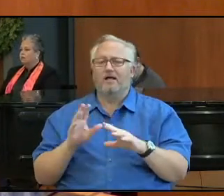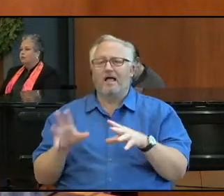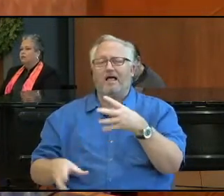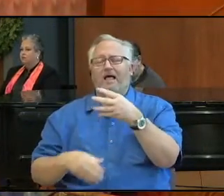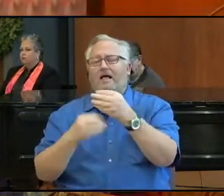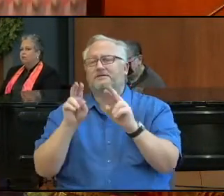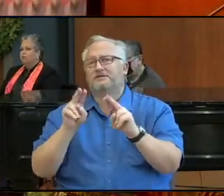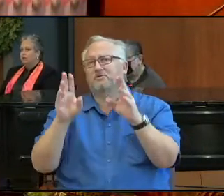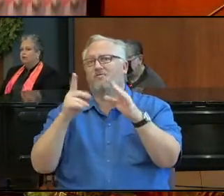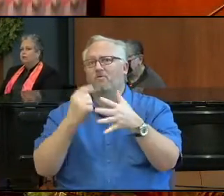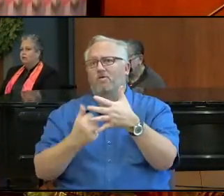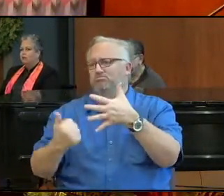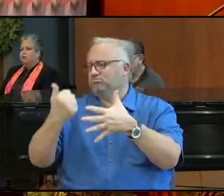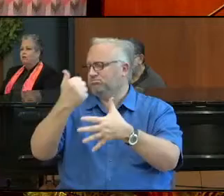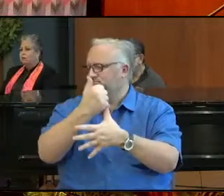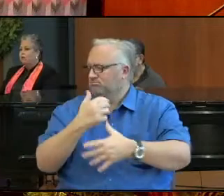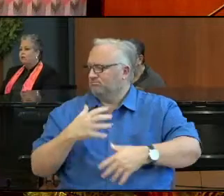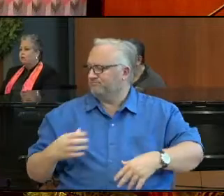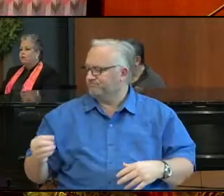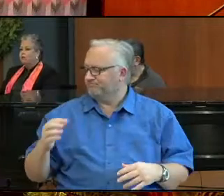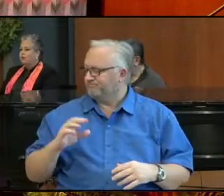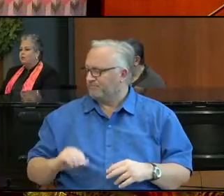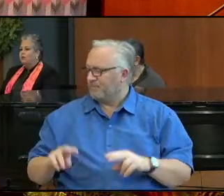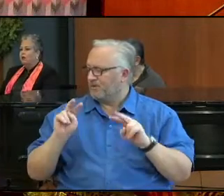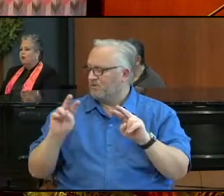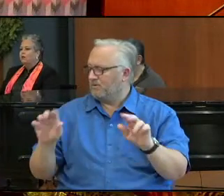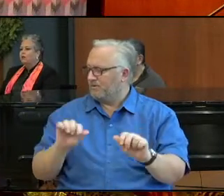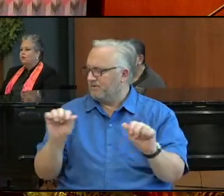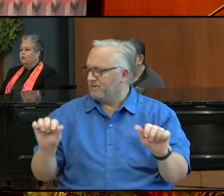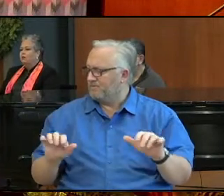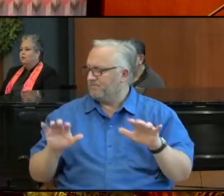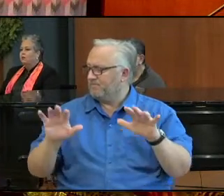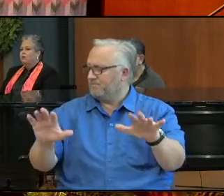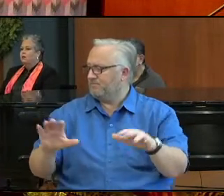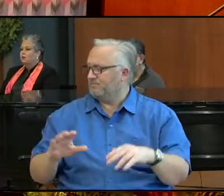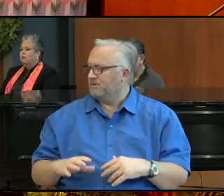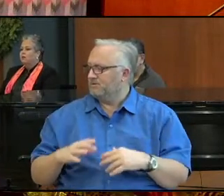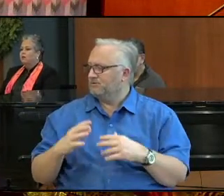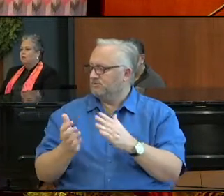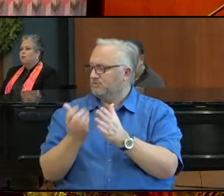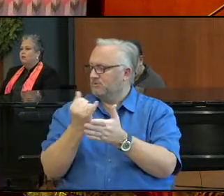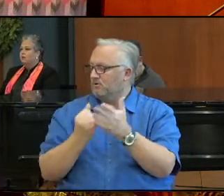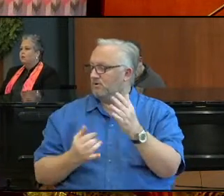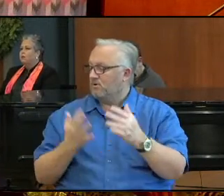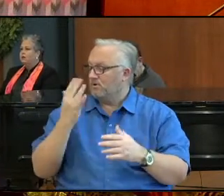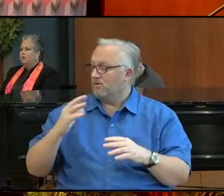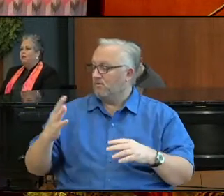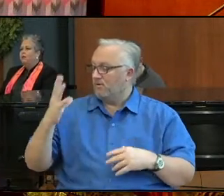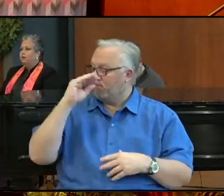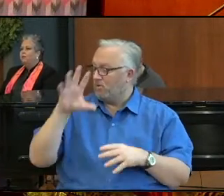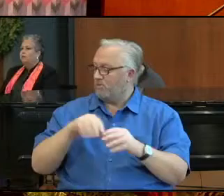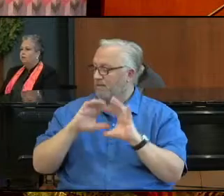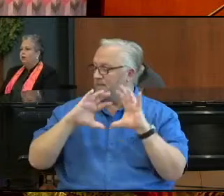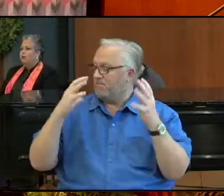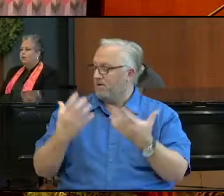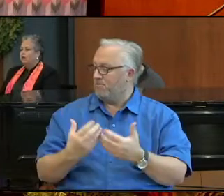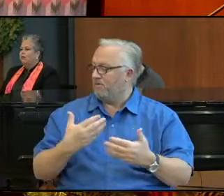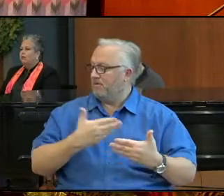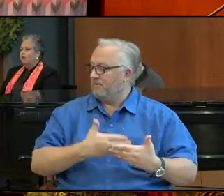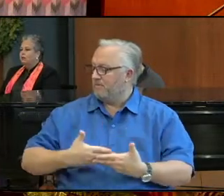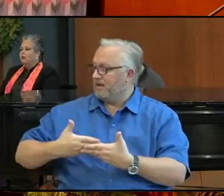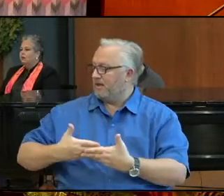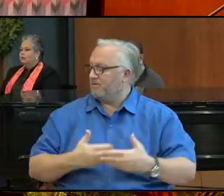charts. Medicine is magical and magical is art. Think of the boy in the bubble and the baby with the baboon